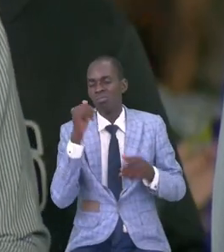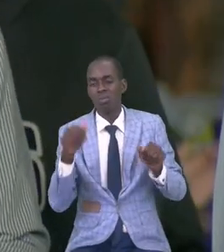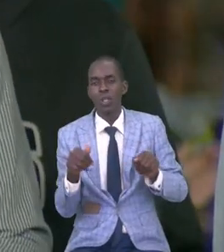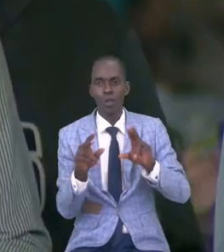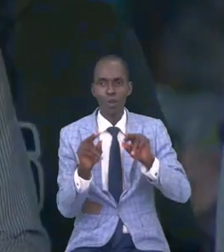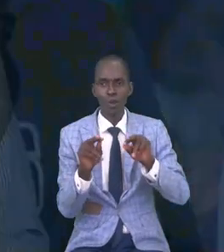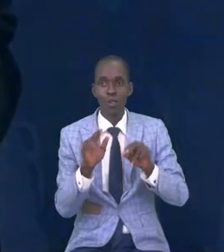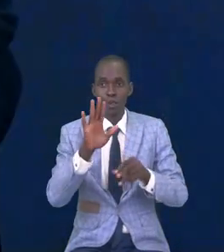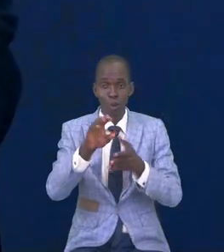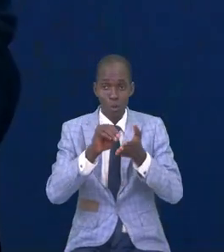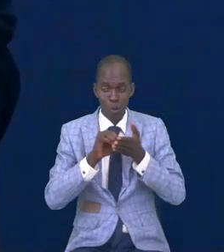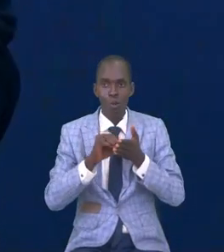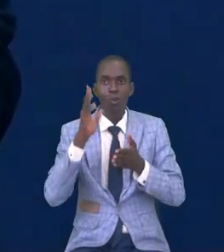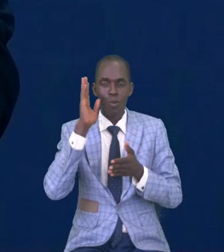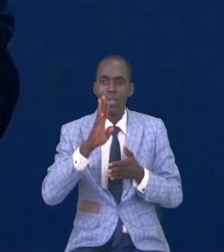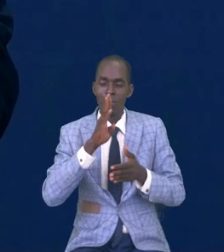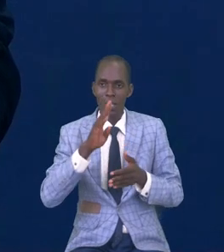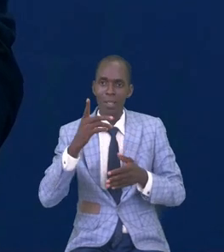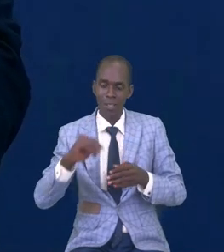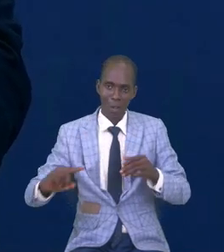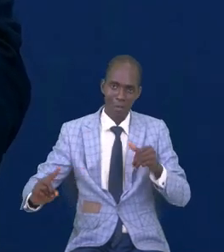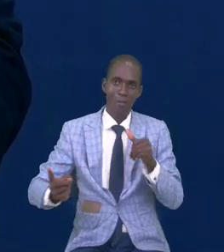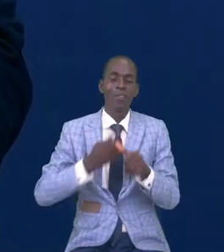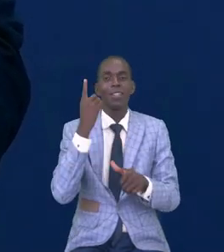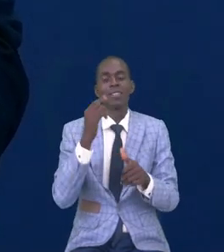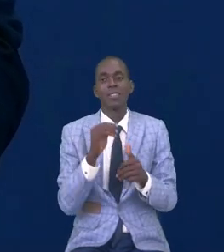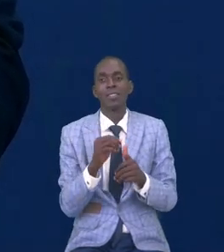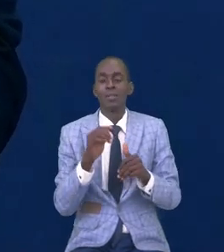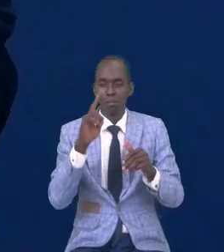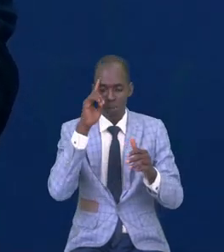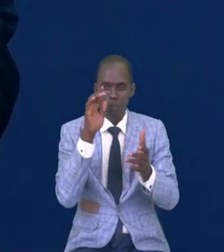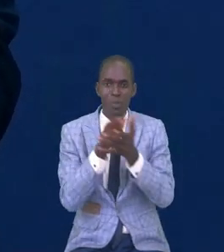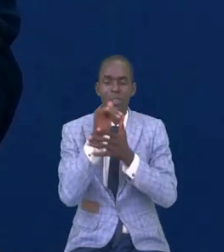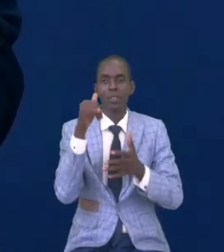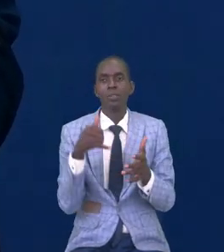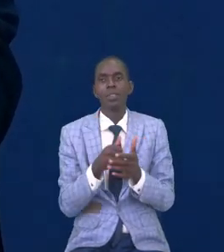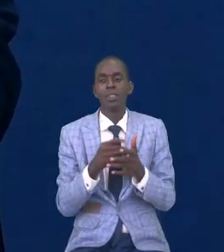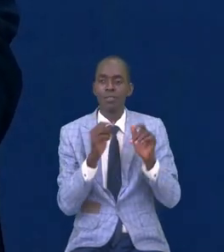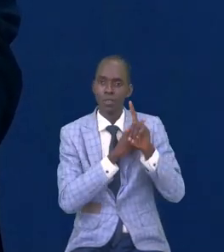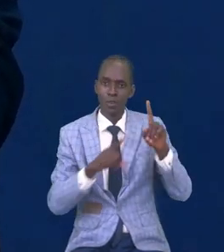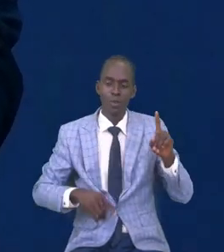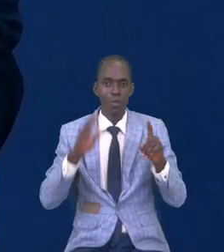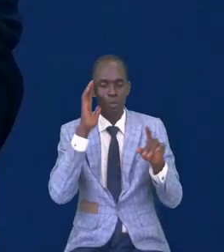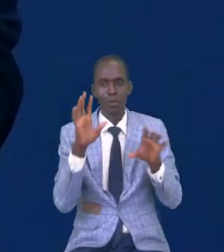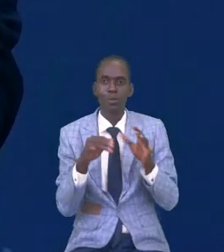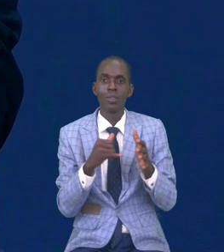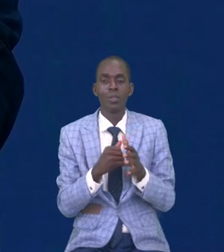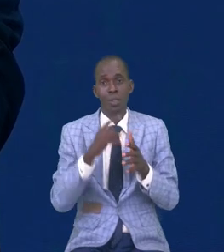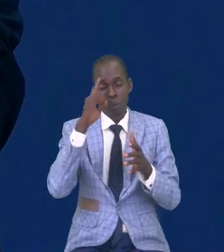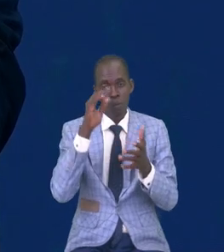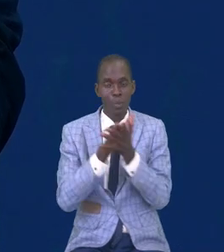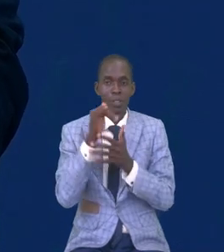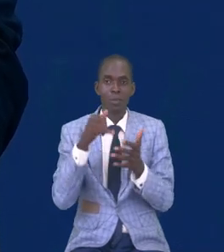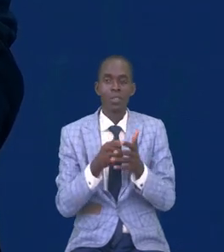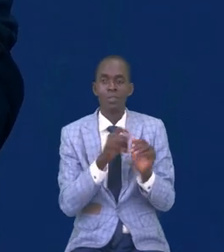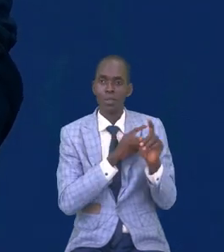Christ the package from the convener of the GCK Global Crusade.